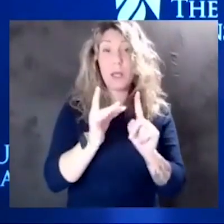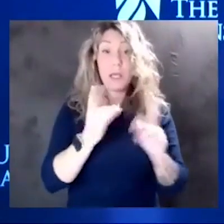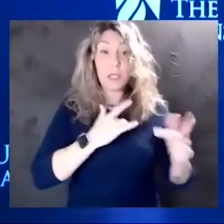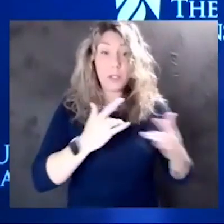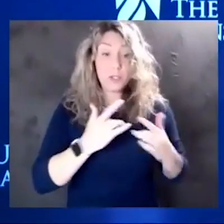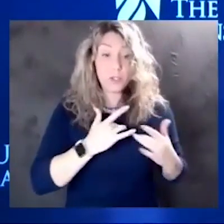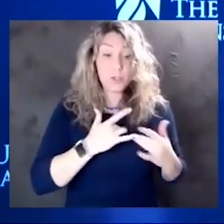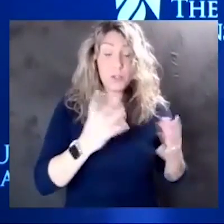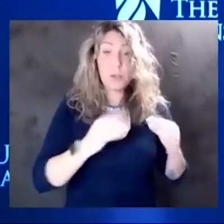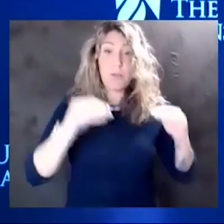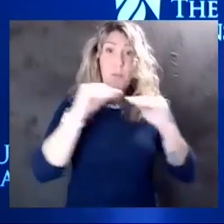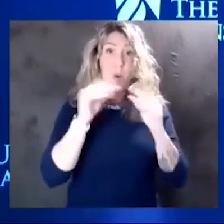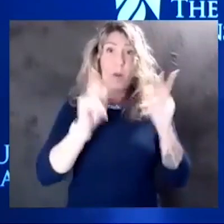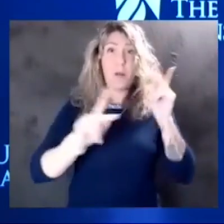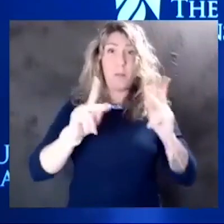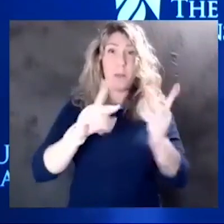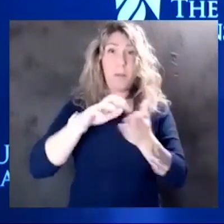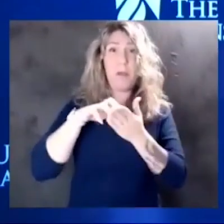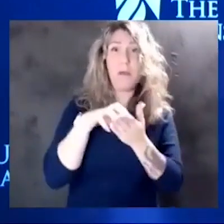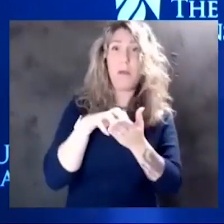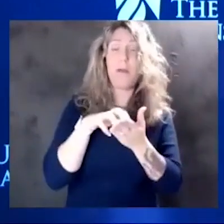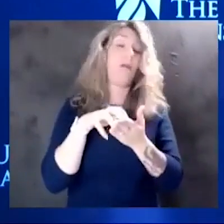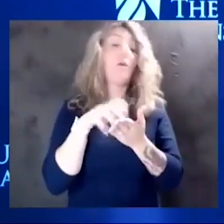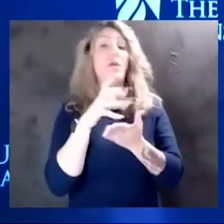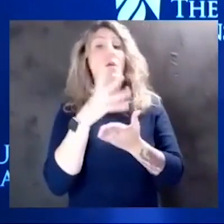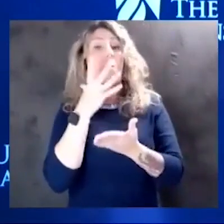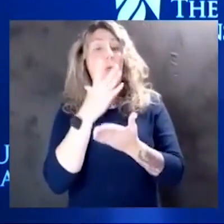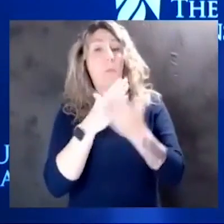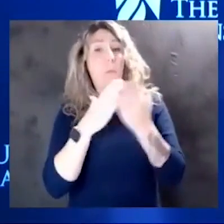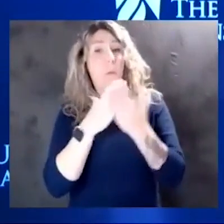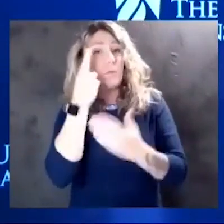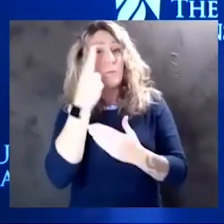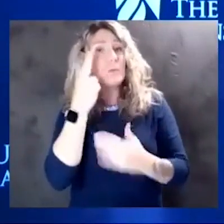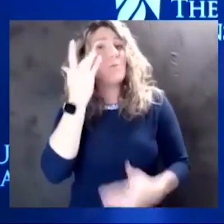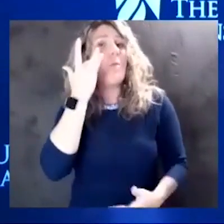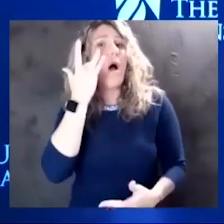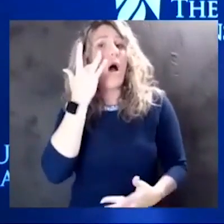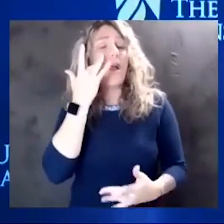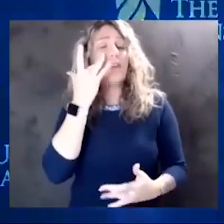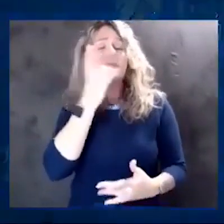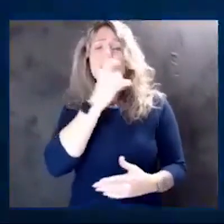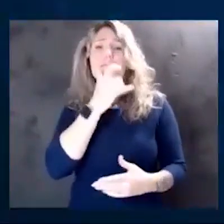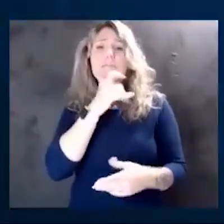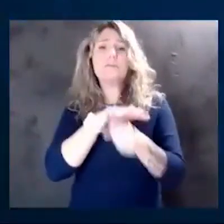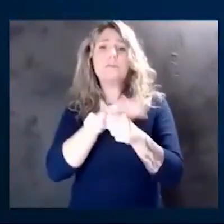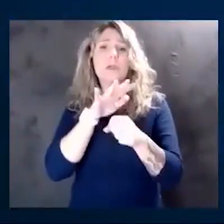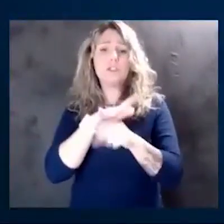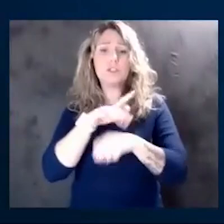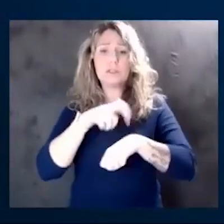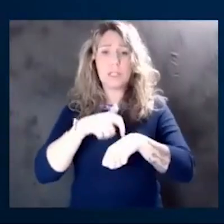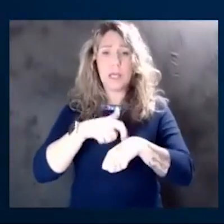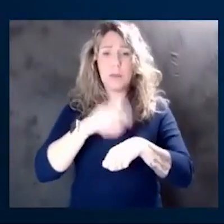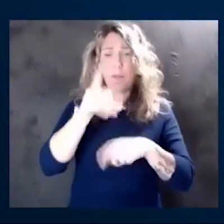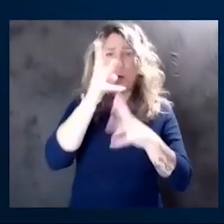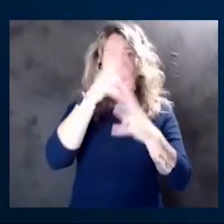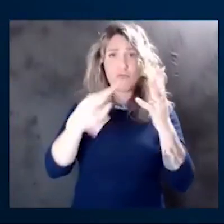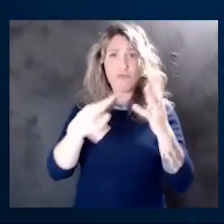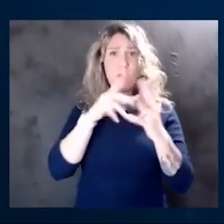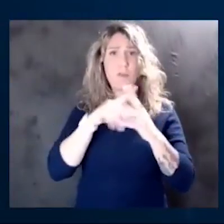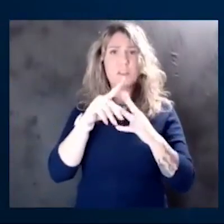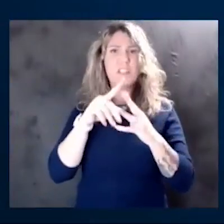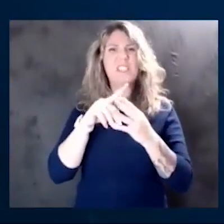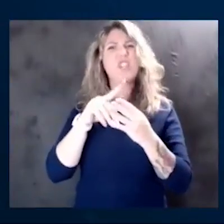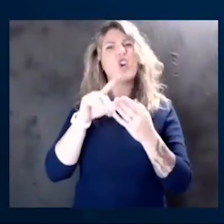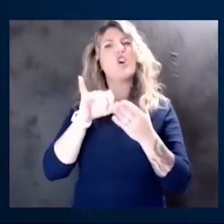And part of the reason that can happen is it takes less time to infect them. Is this graph? This comes out of the New York Times from about 2 days ago, I